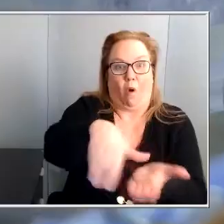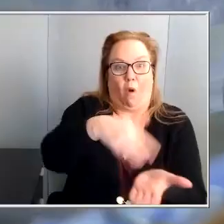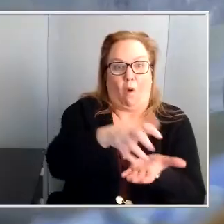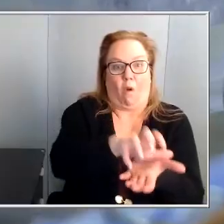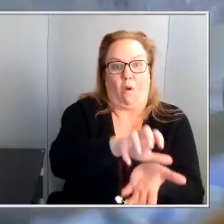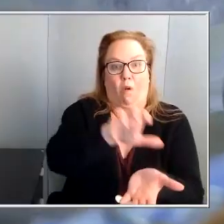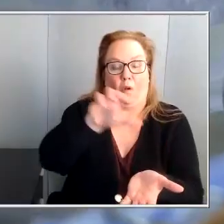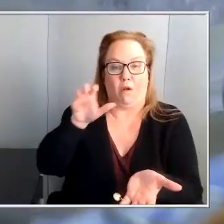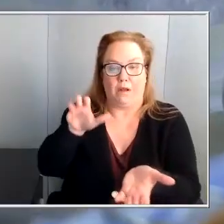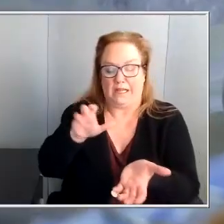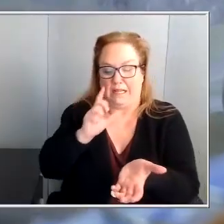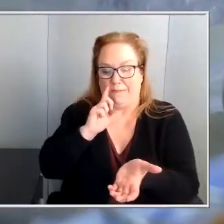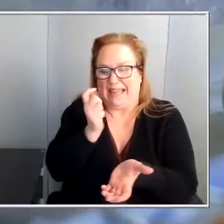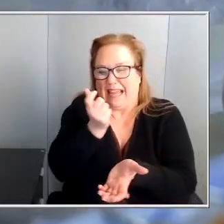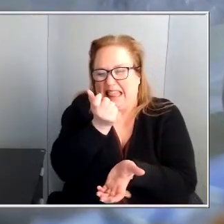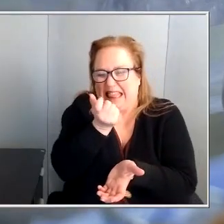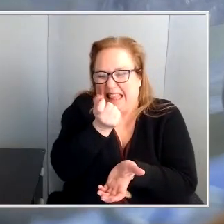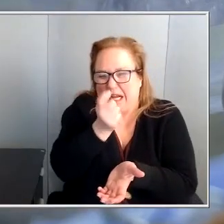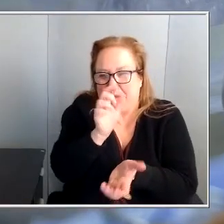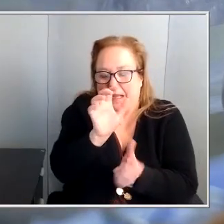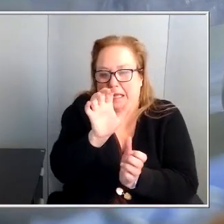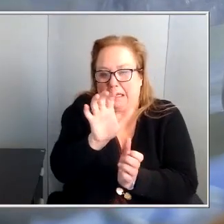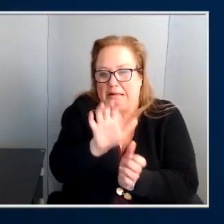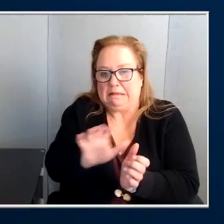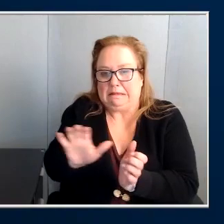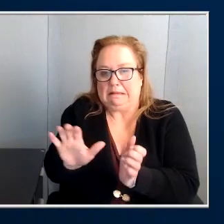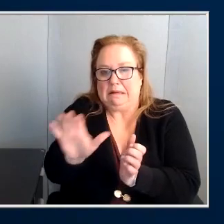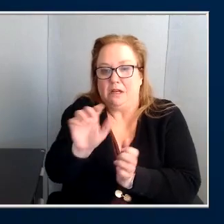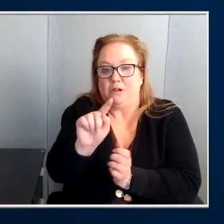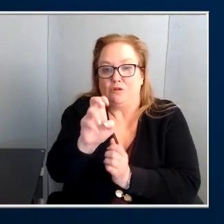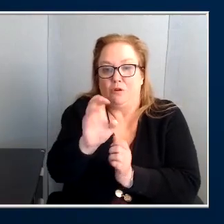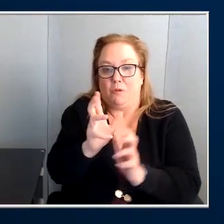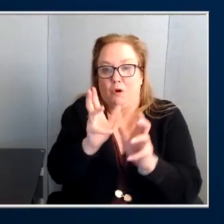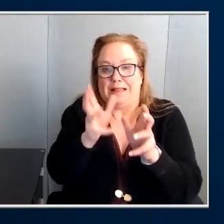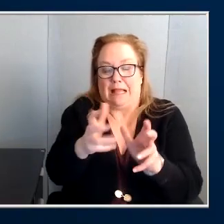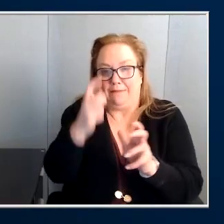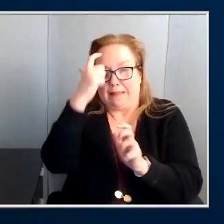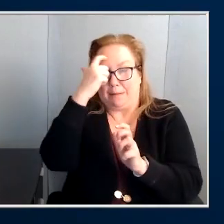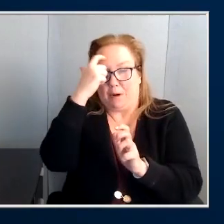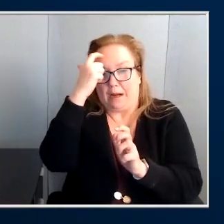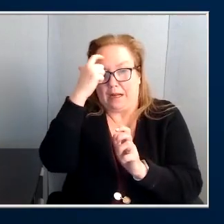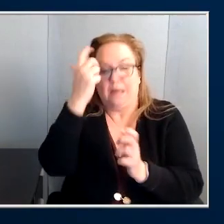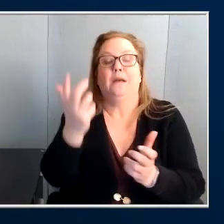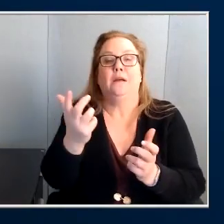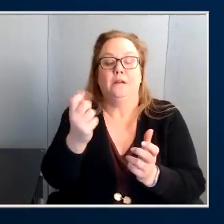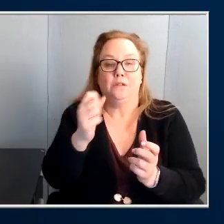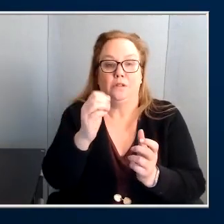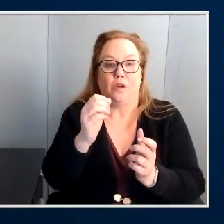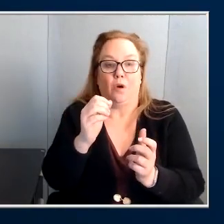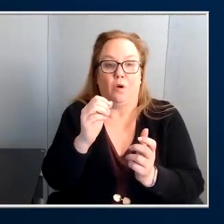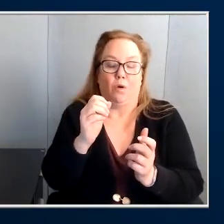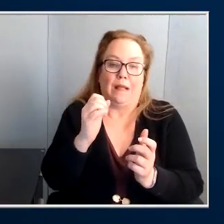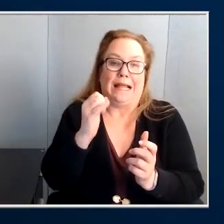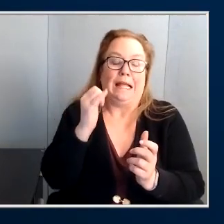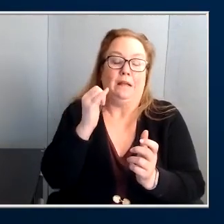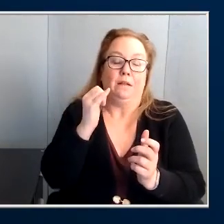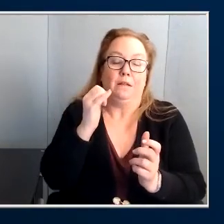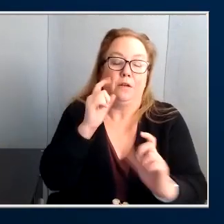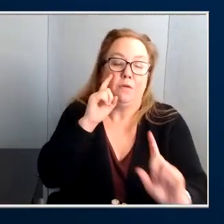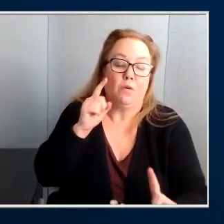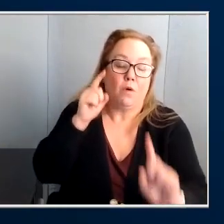little microscopic deposits of tumor left over in the cavity. And so the idea is to coat the